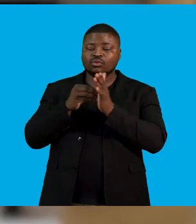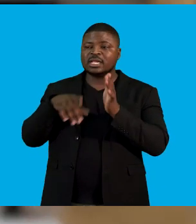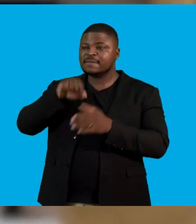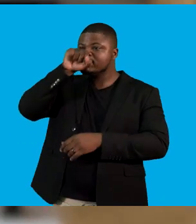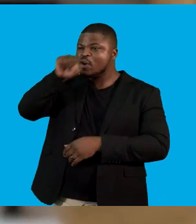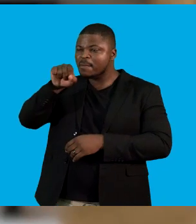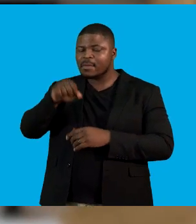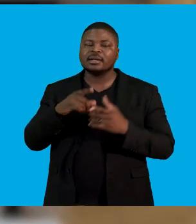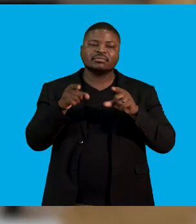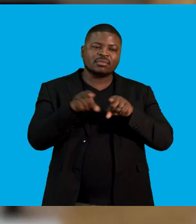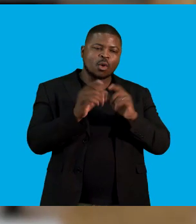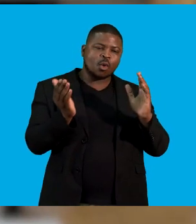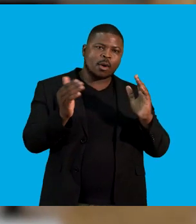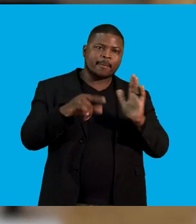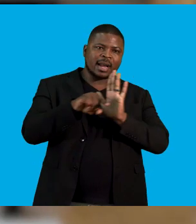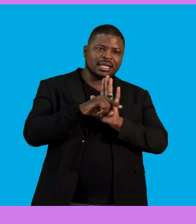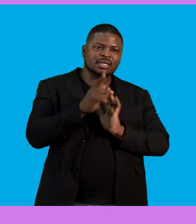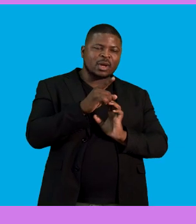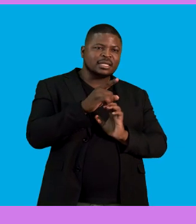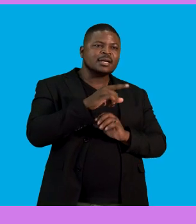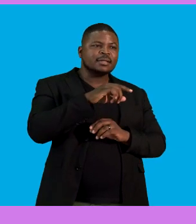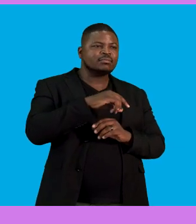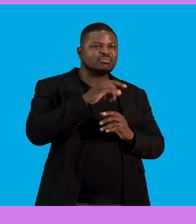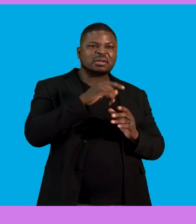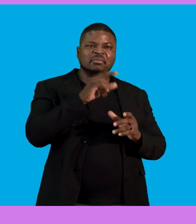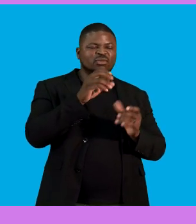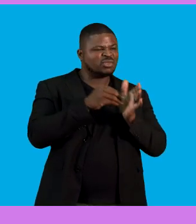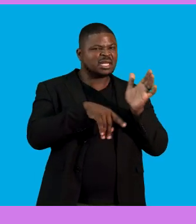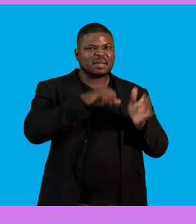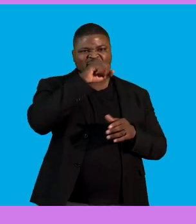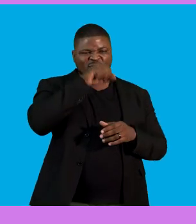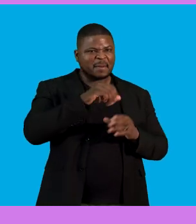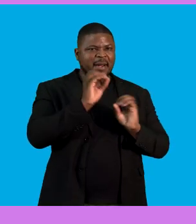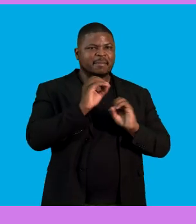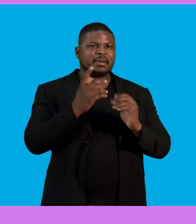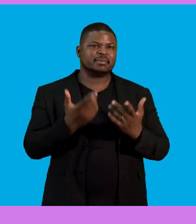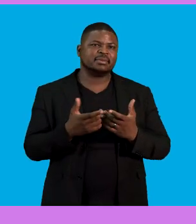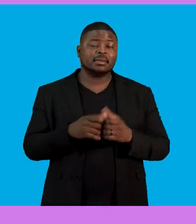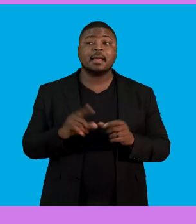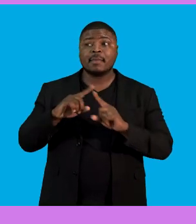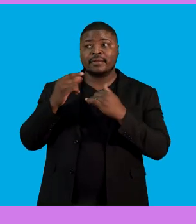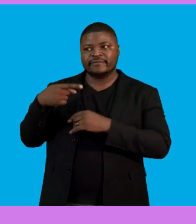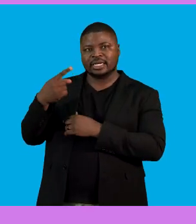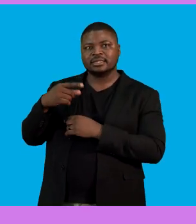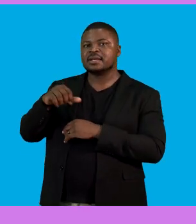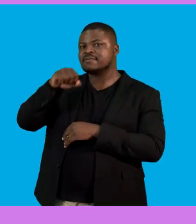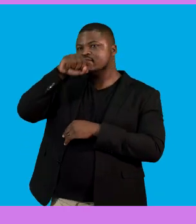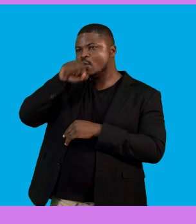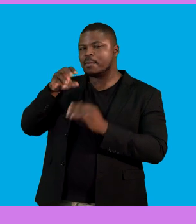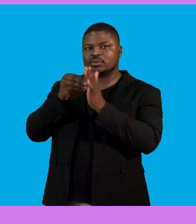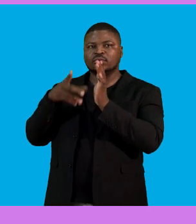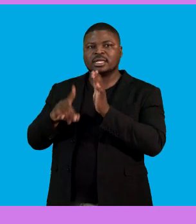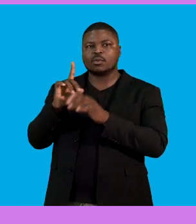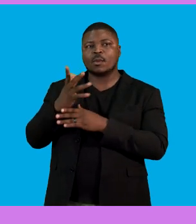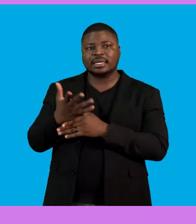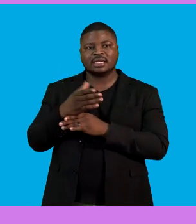frequency. It will indicate the modal flavor. So we check which flavor do most learners like. It is the caramel, because it is